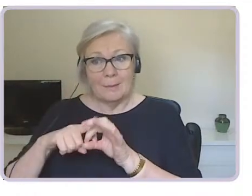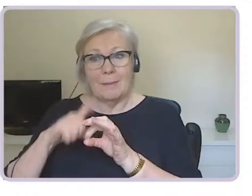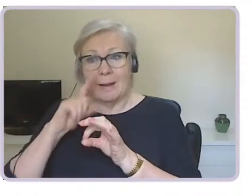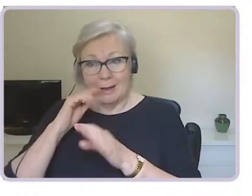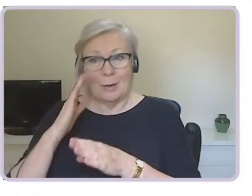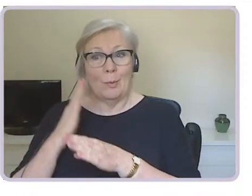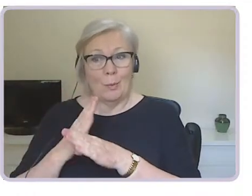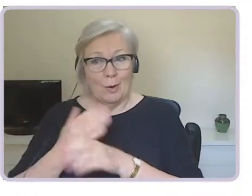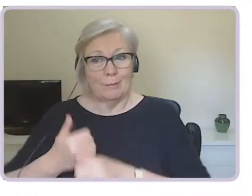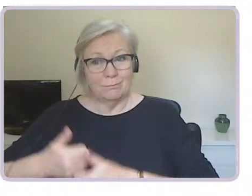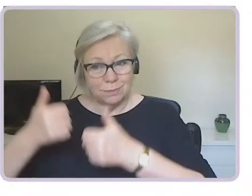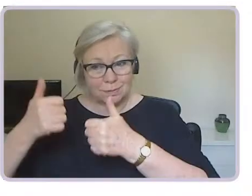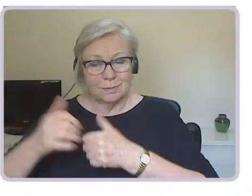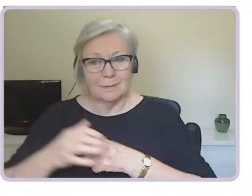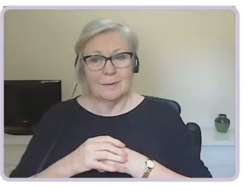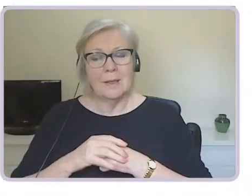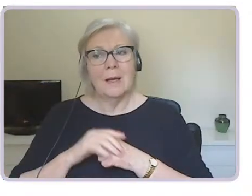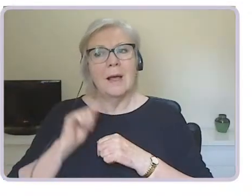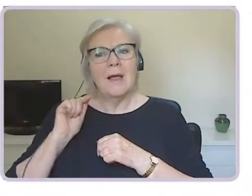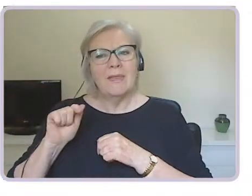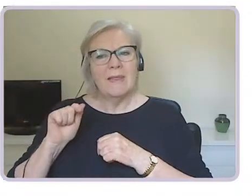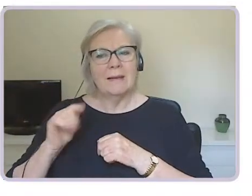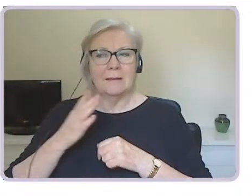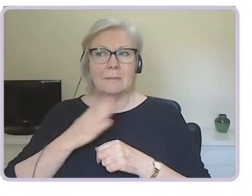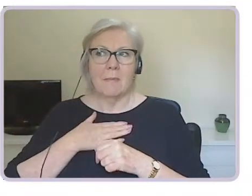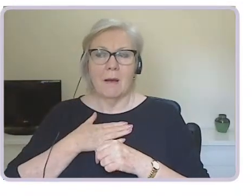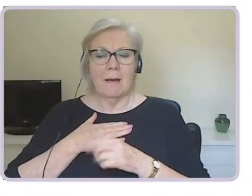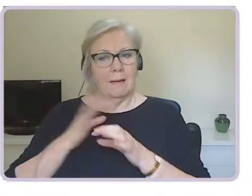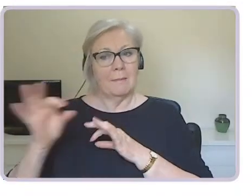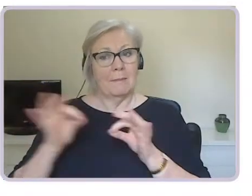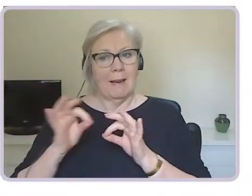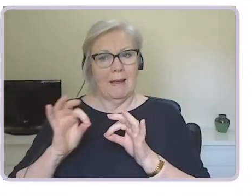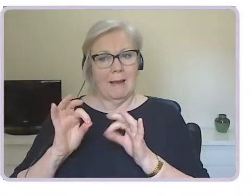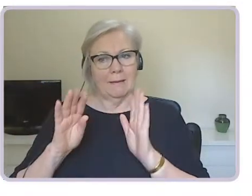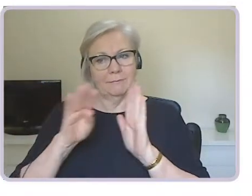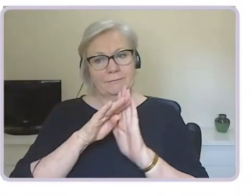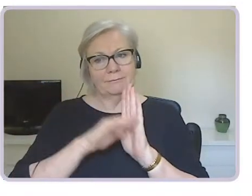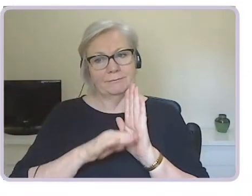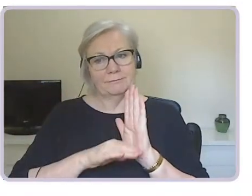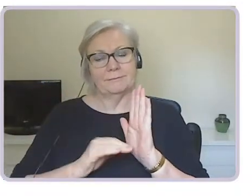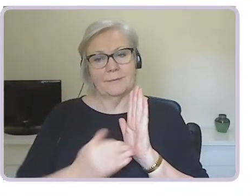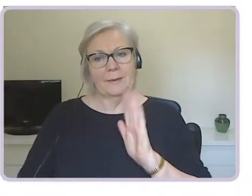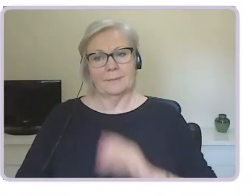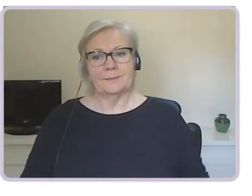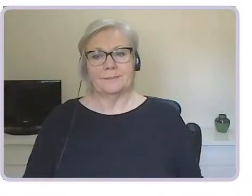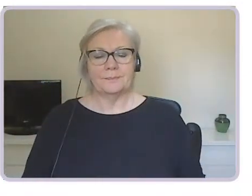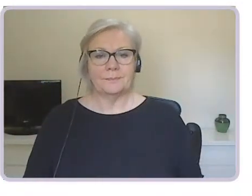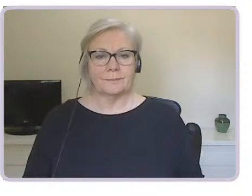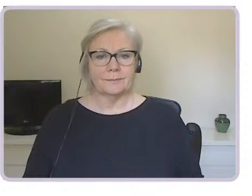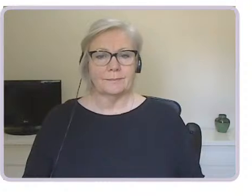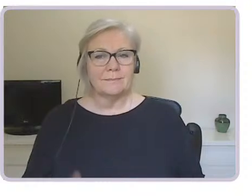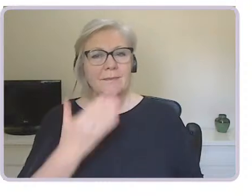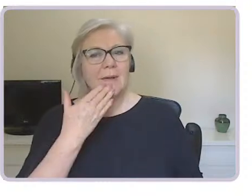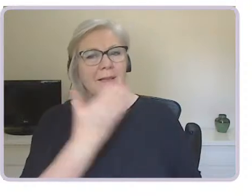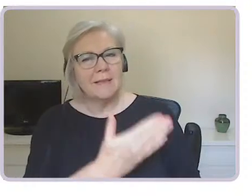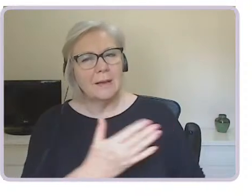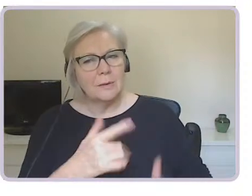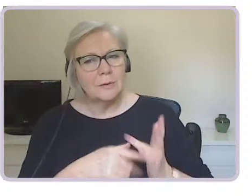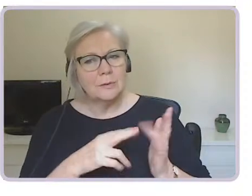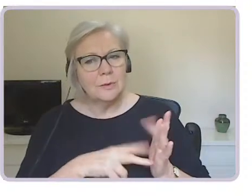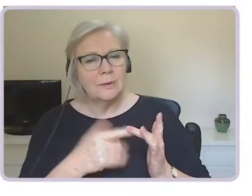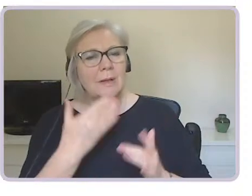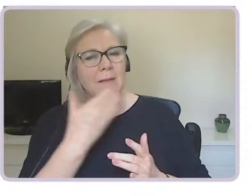So that would sum up my bushfire plan at the moment. Yeah. Thank you, Tony. It